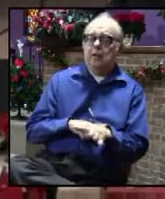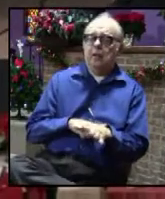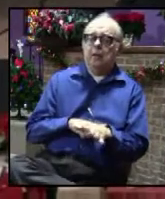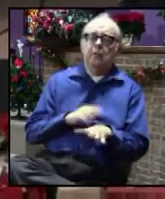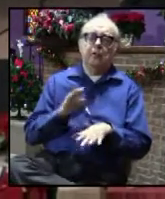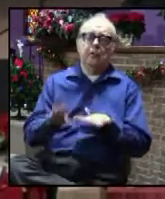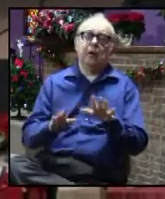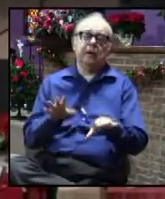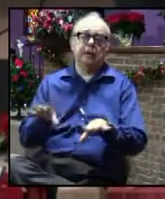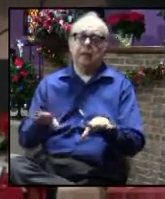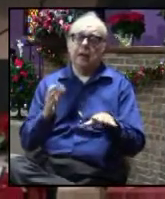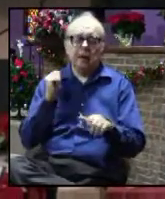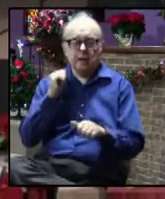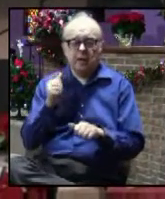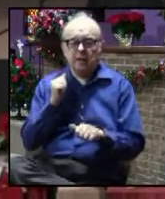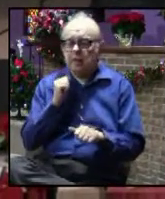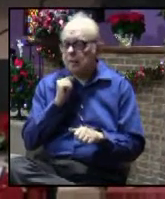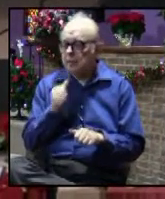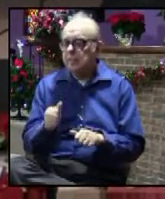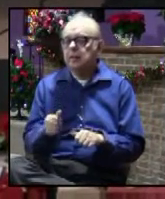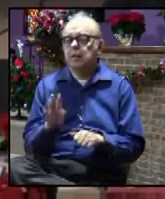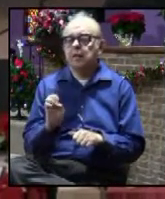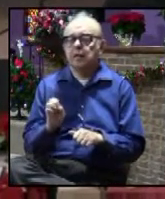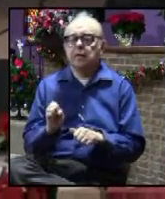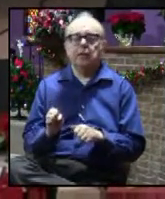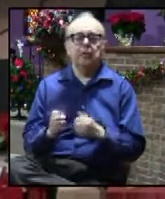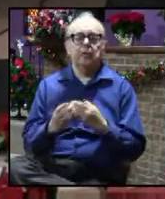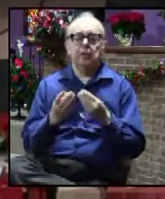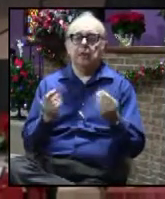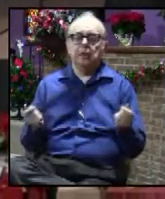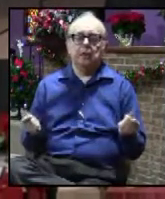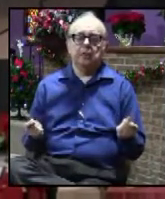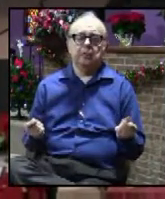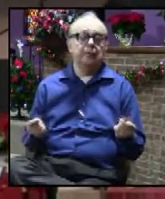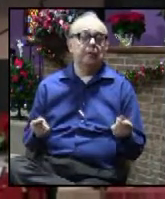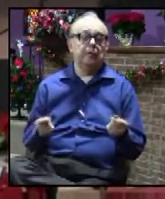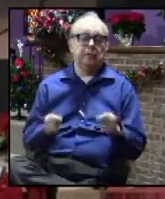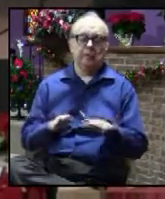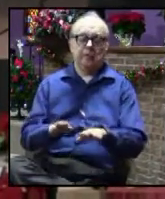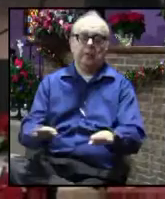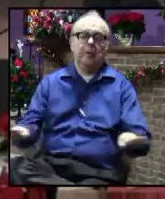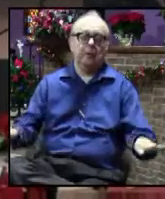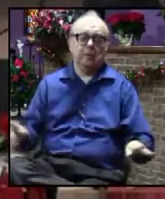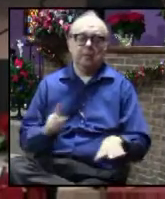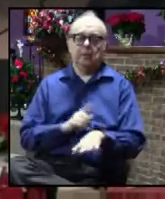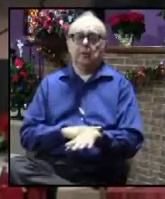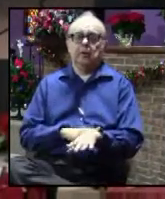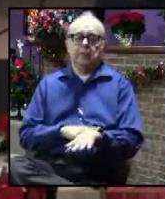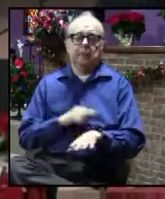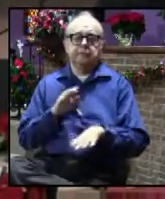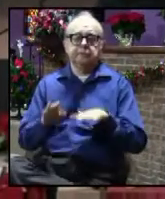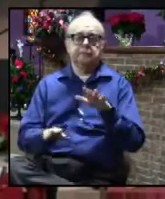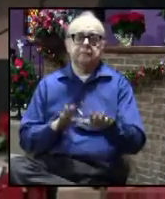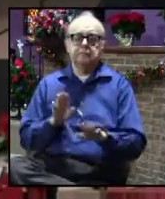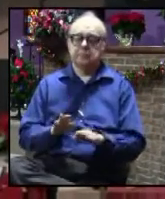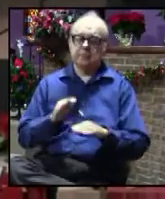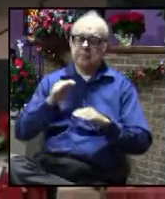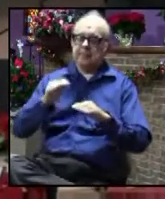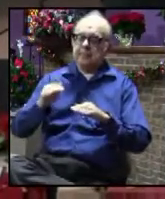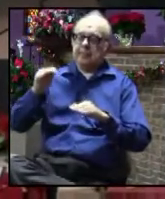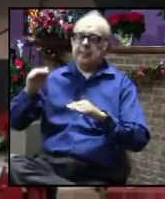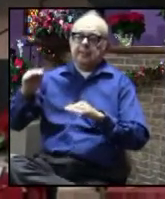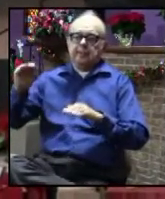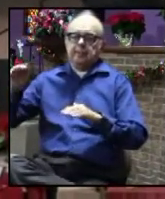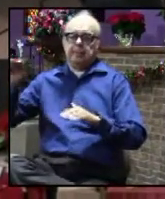that you're going to do every day is not going to be on smooth ground. There's going to be times that you're going to be walking upstairs,